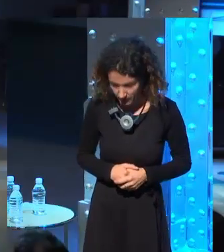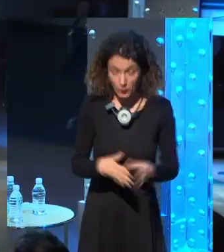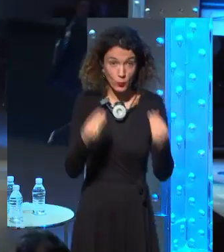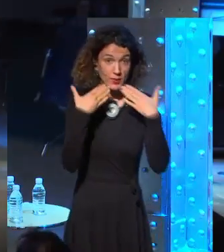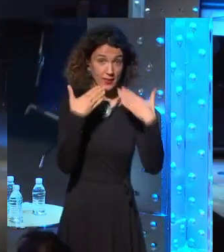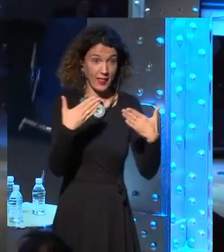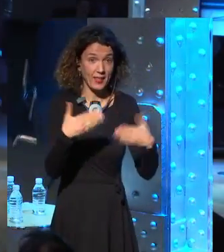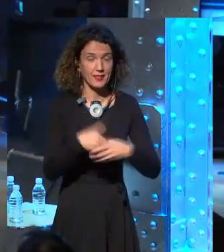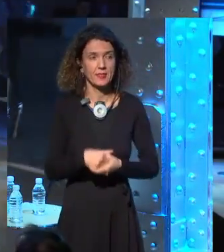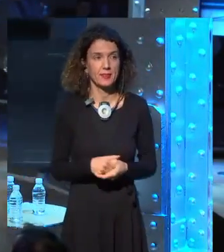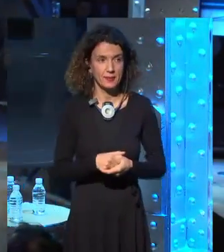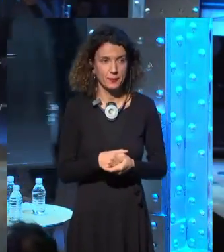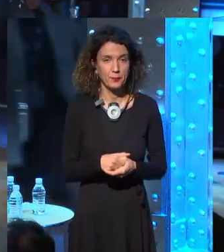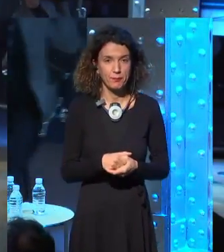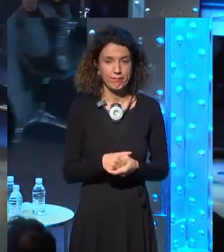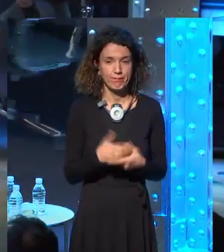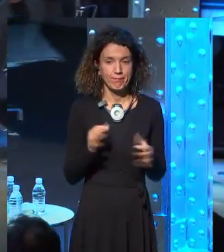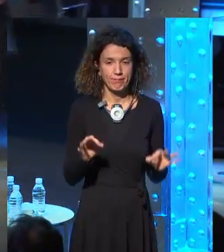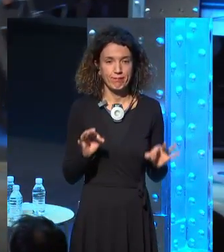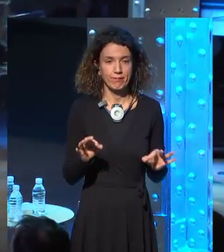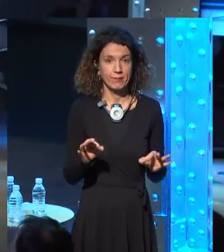Muchas gracias.